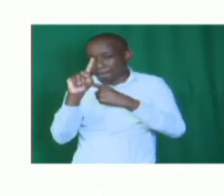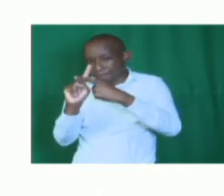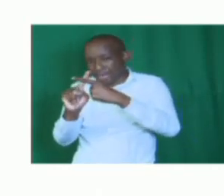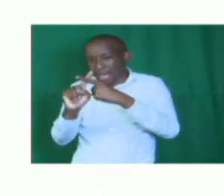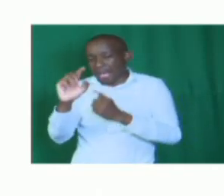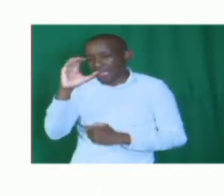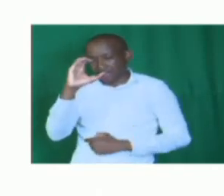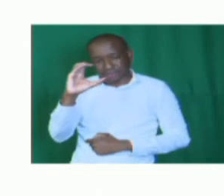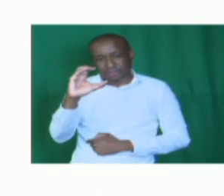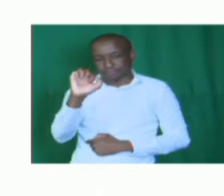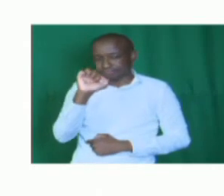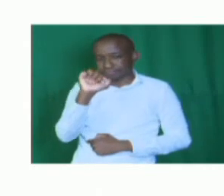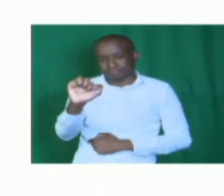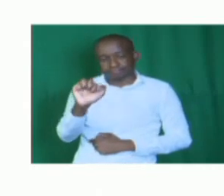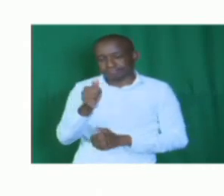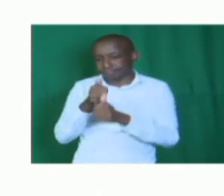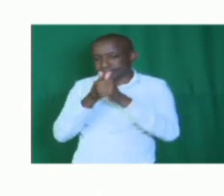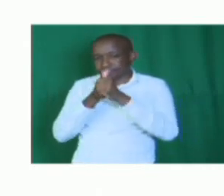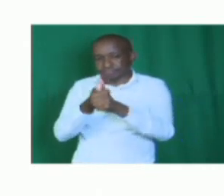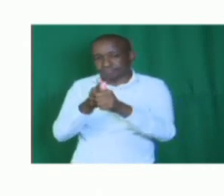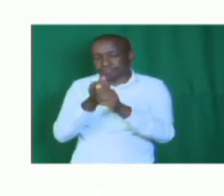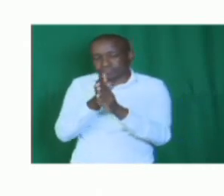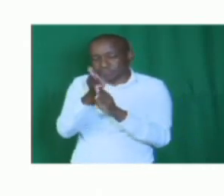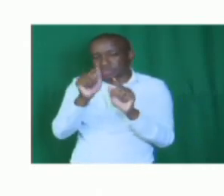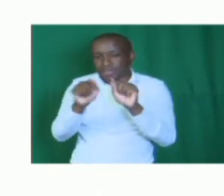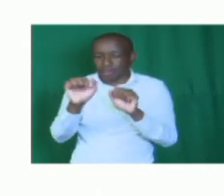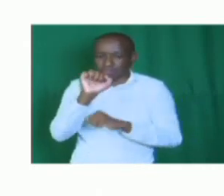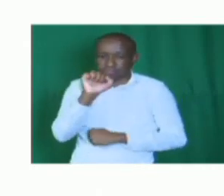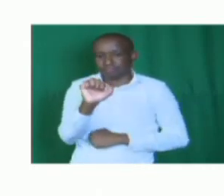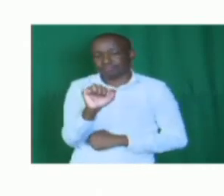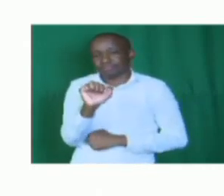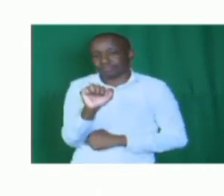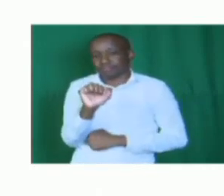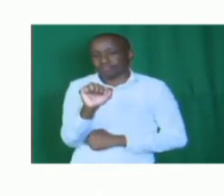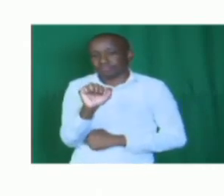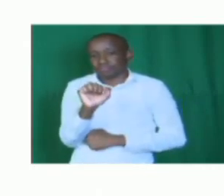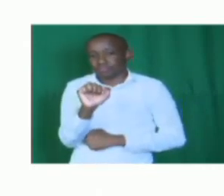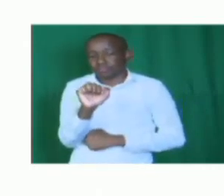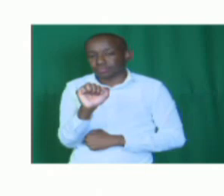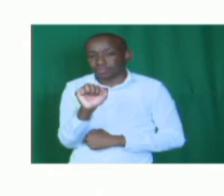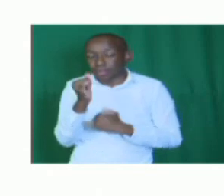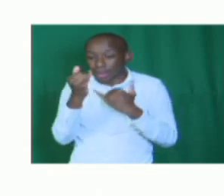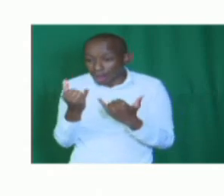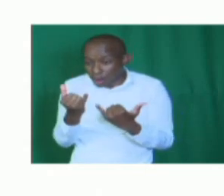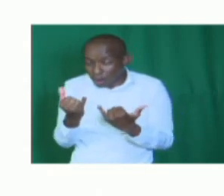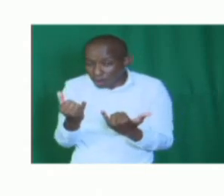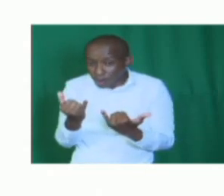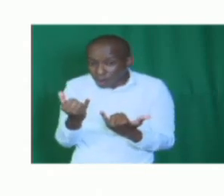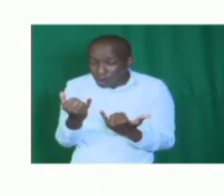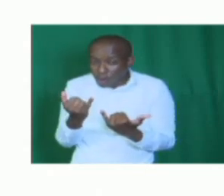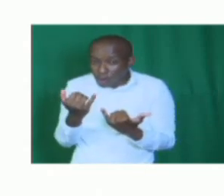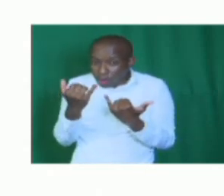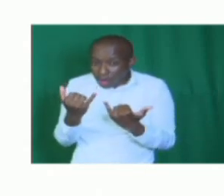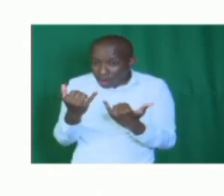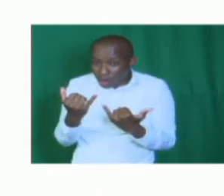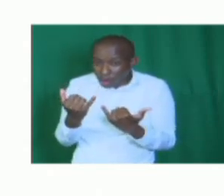plus c. That is the equation of a straight line, where obviously you